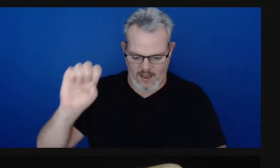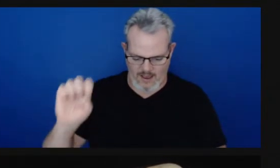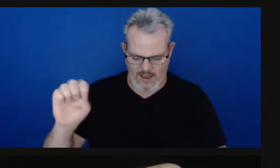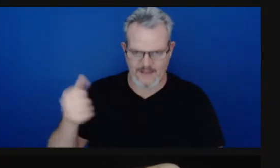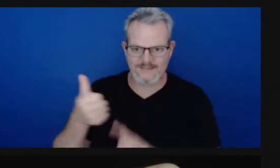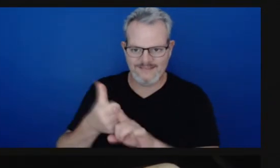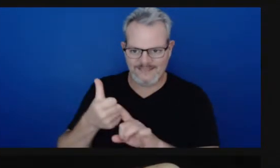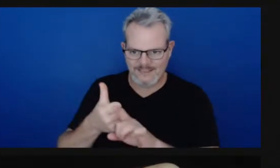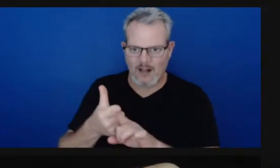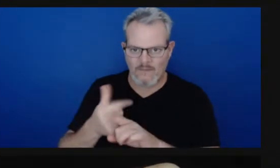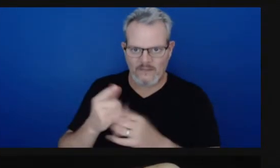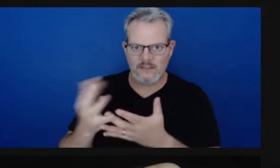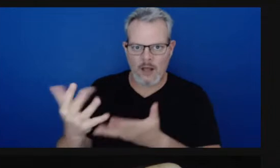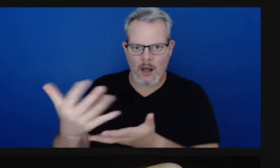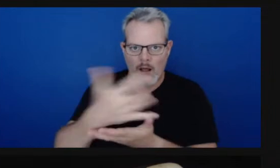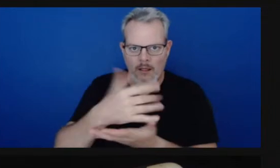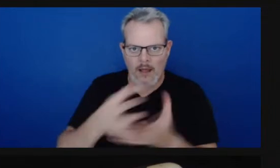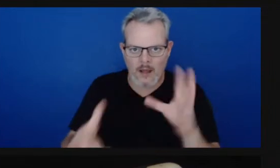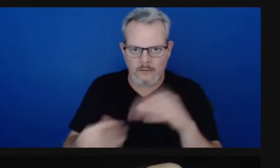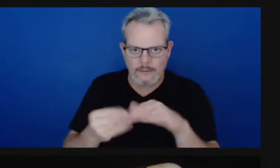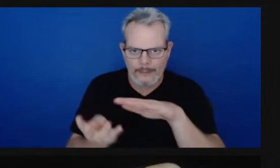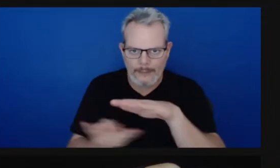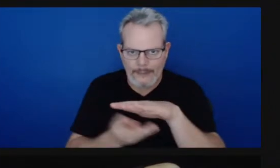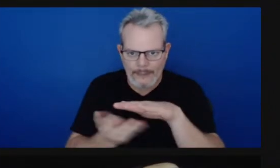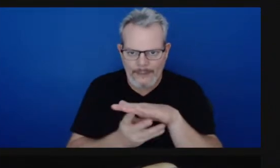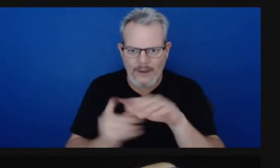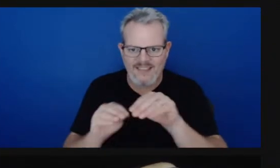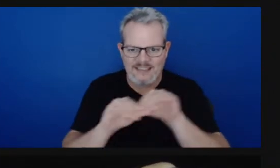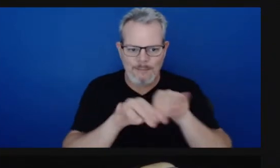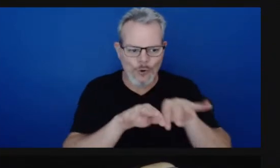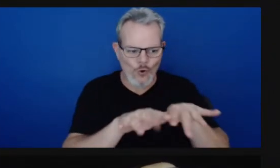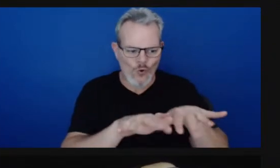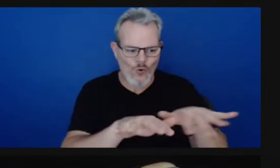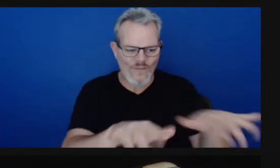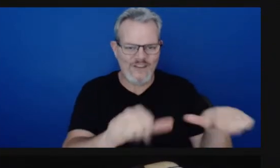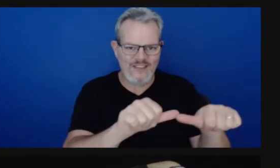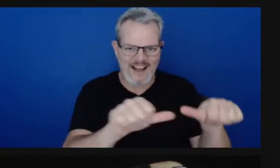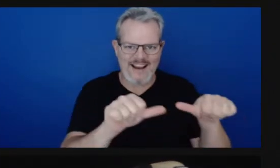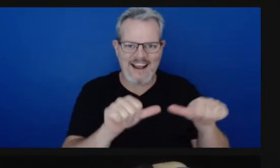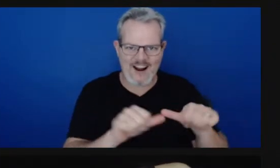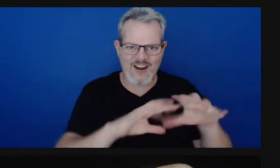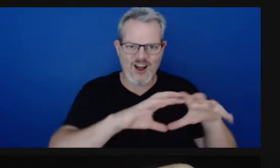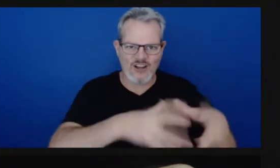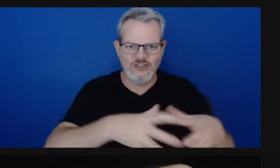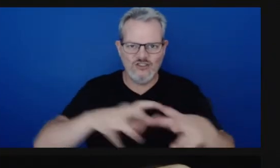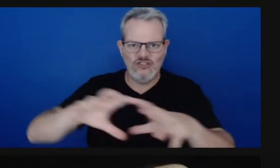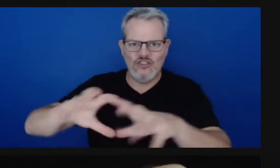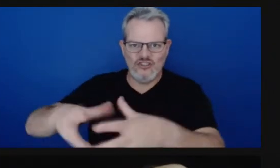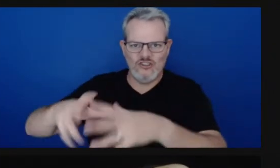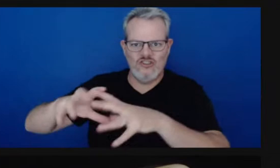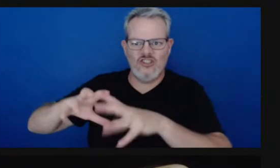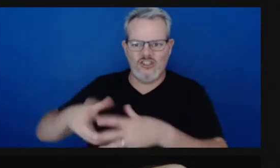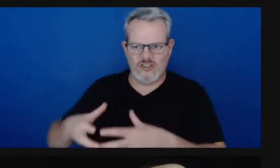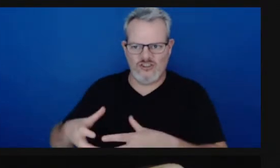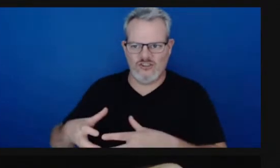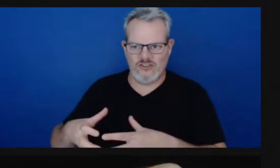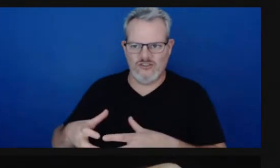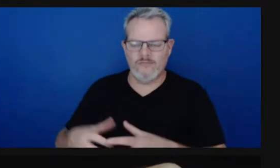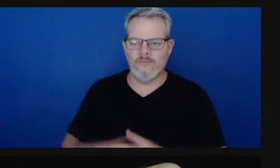collecting before then spreading to this cluster and that cluster that's over here as well. This one beginning